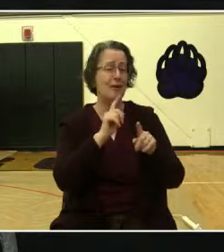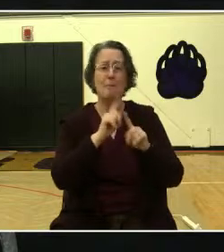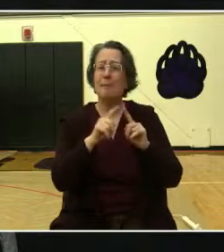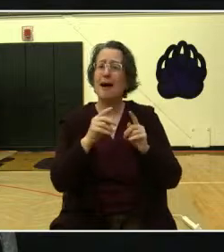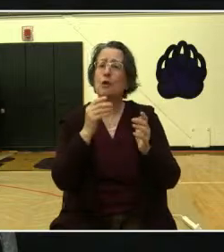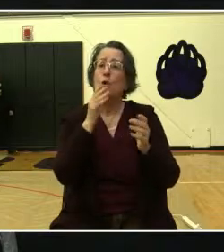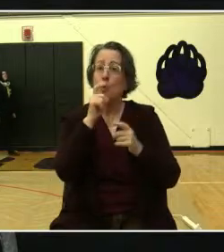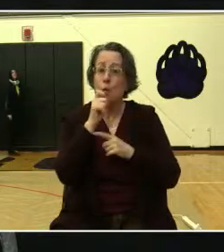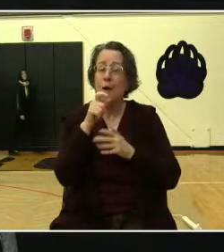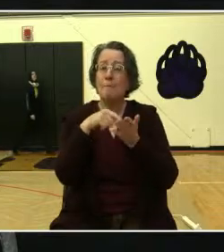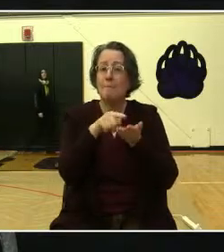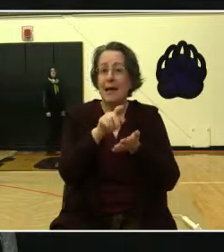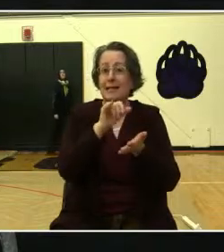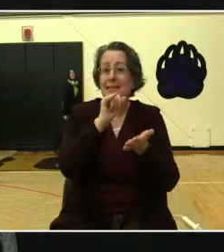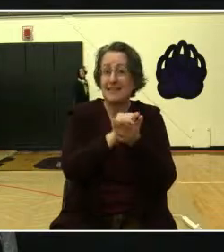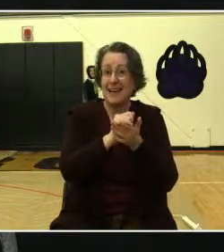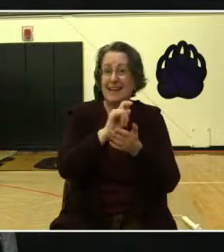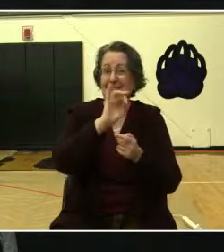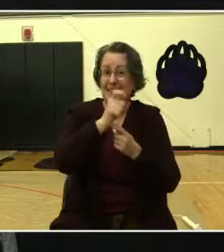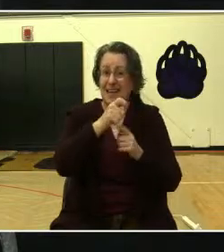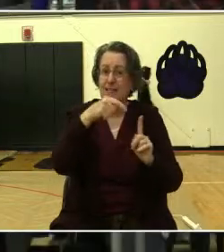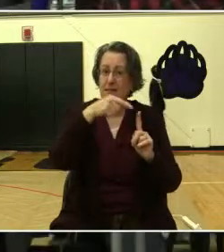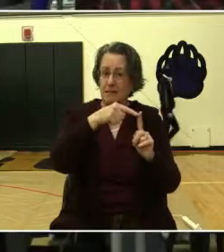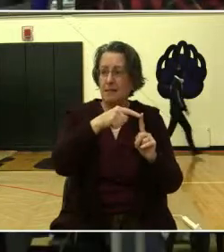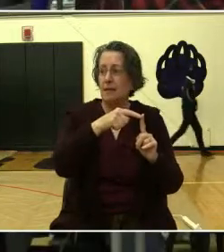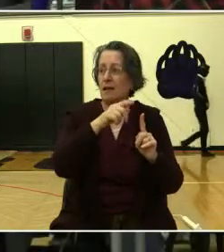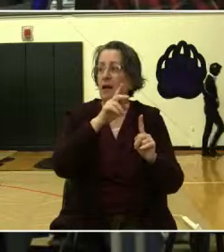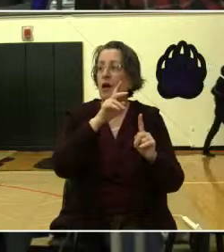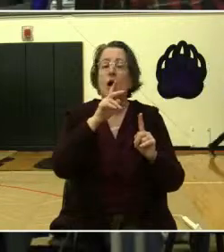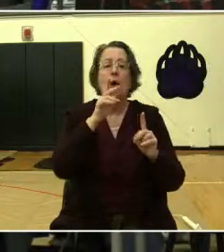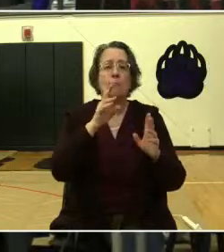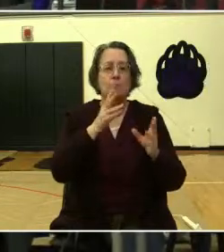improvement district that's the question right